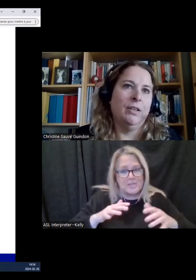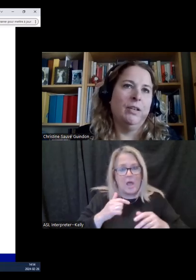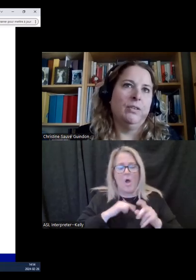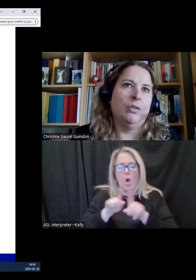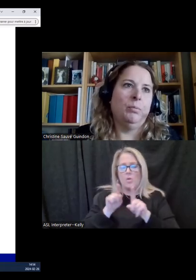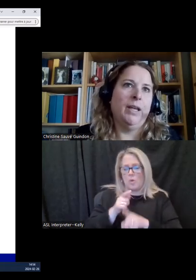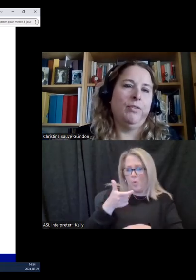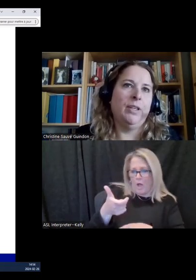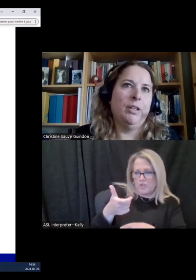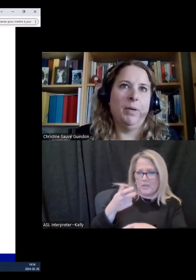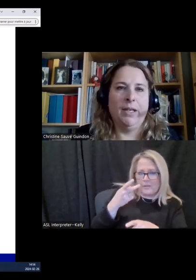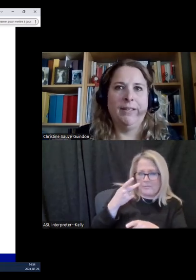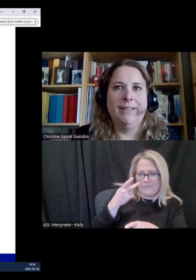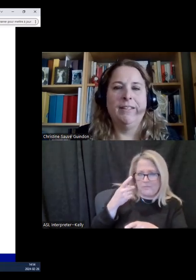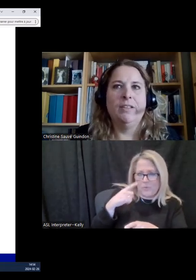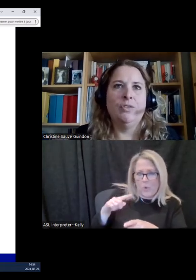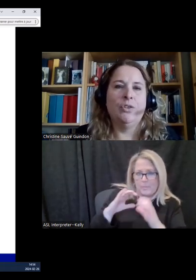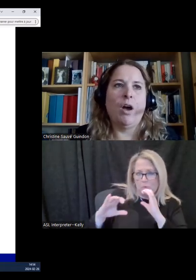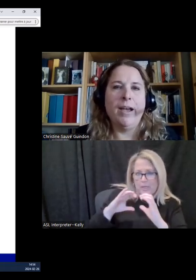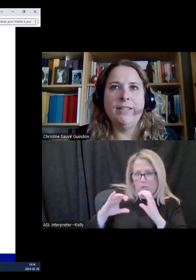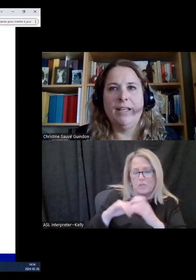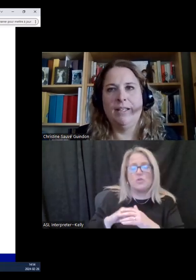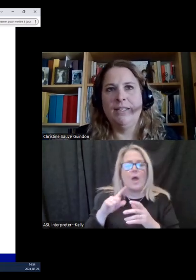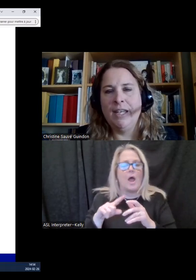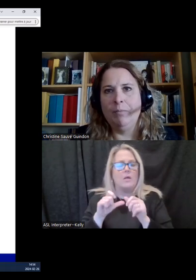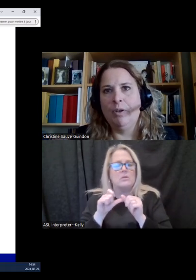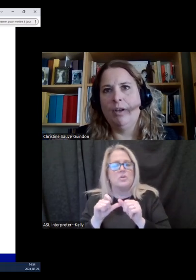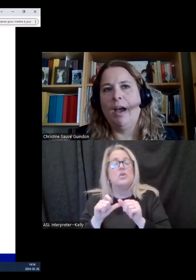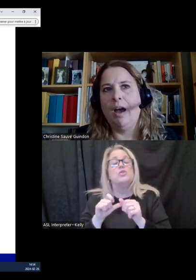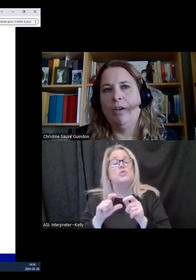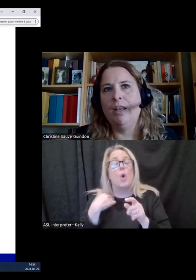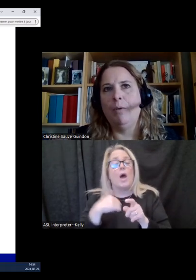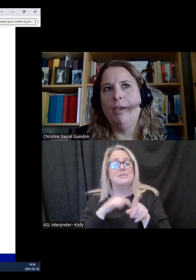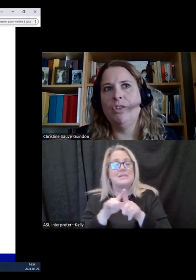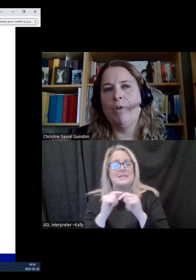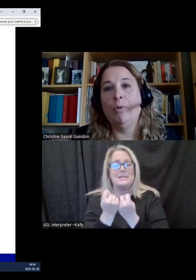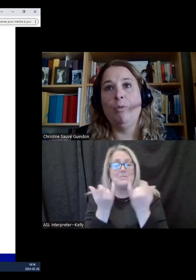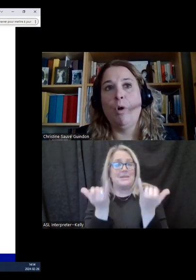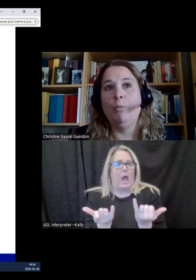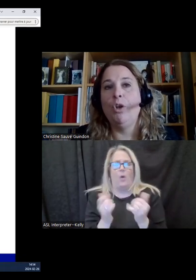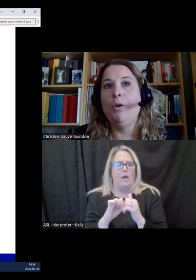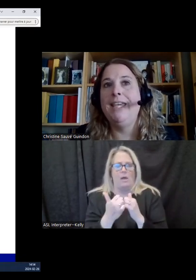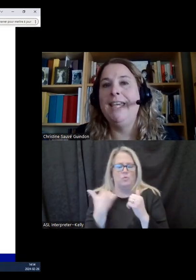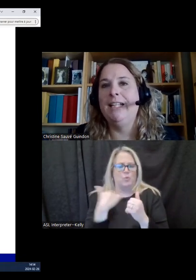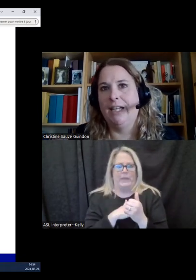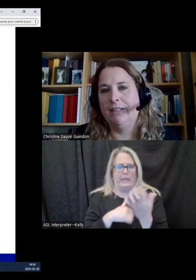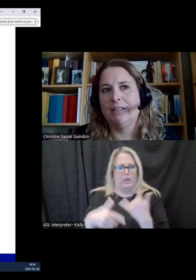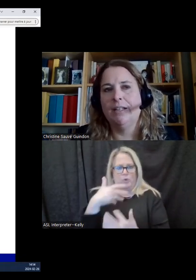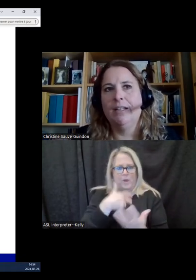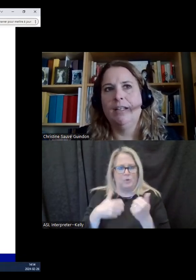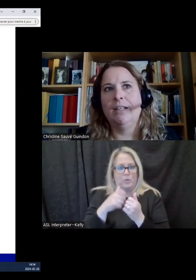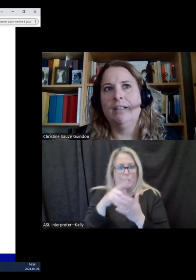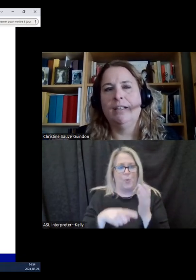communication? So I'll play it for a little bit. So us as a team, how can now we interact with what we know he